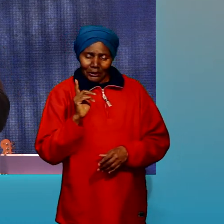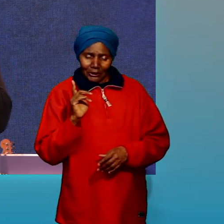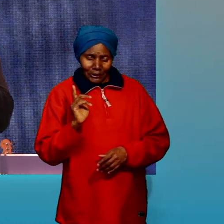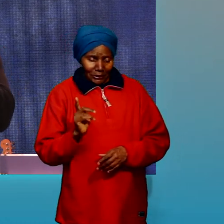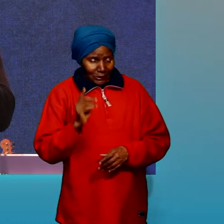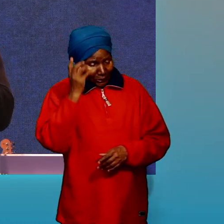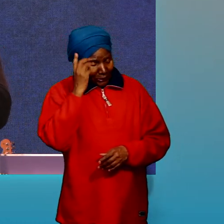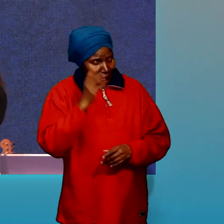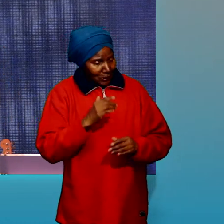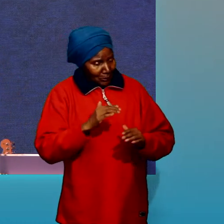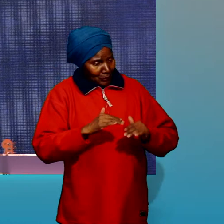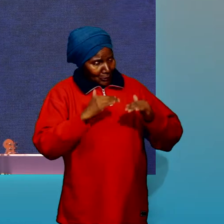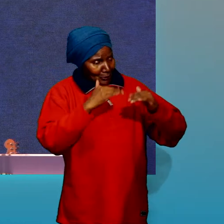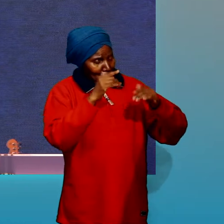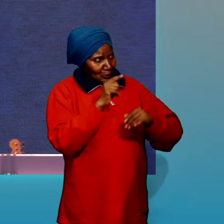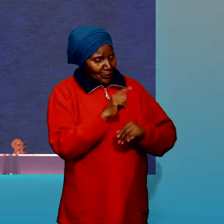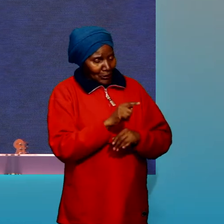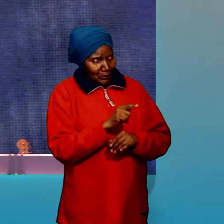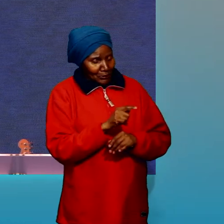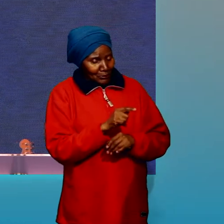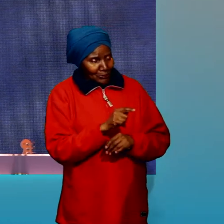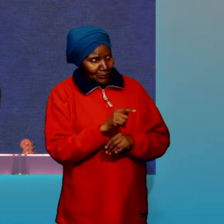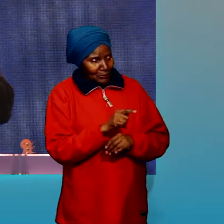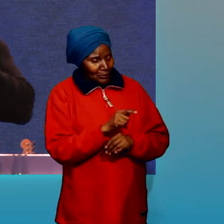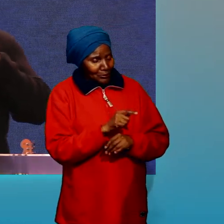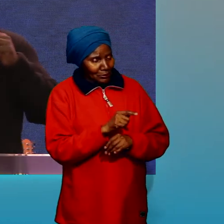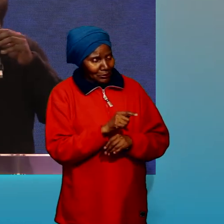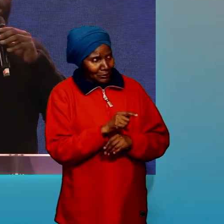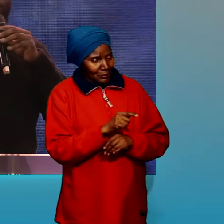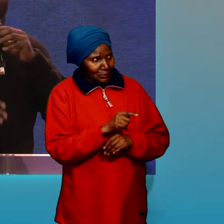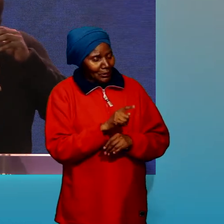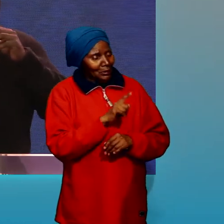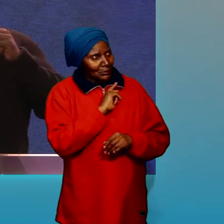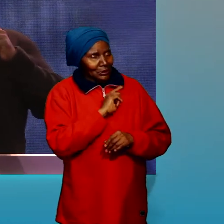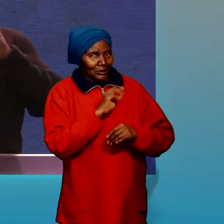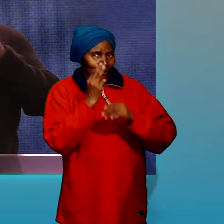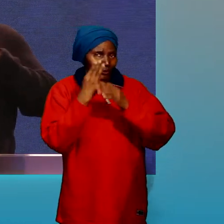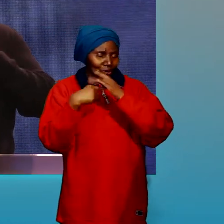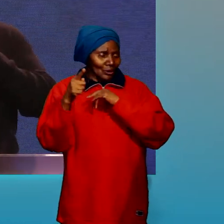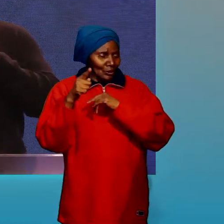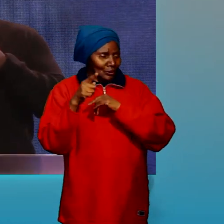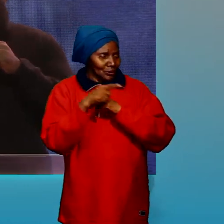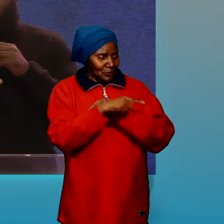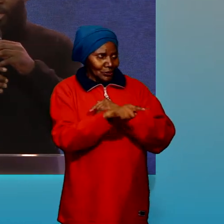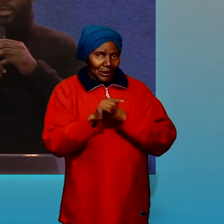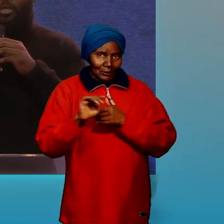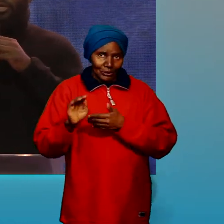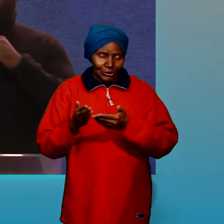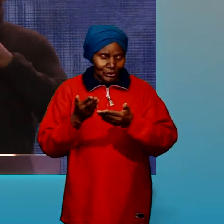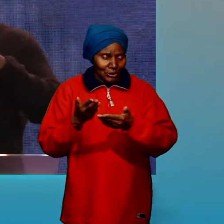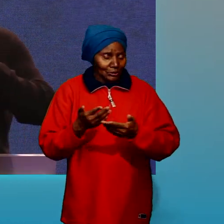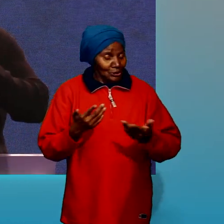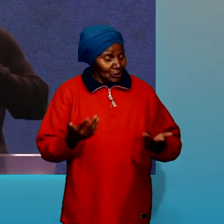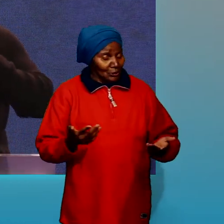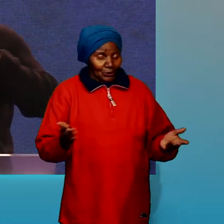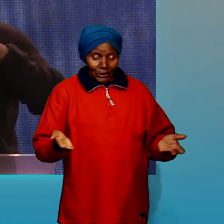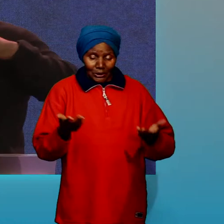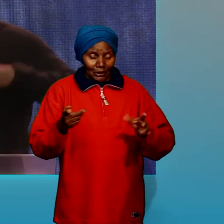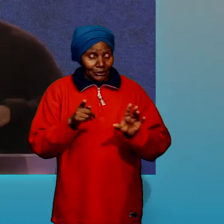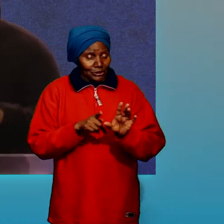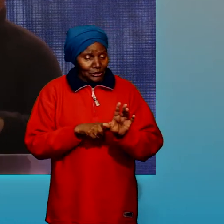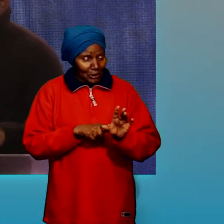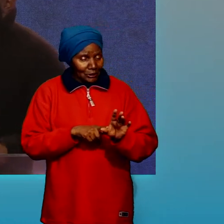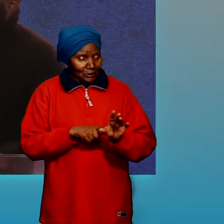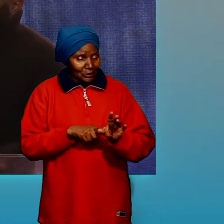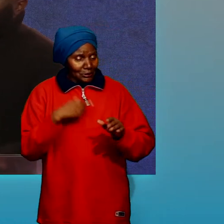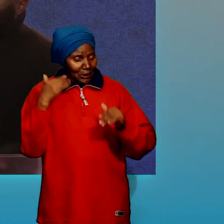of who they were, but the God they served. And the idea is we're encouraging the young adults of this church to come